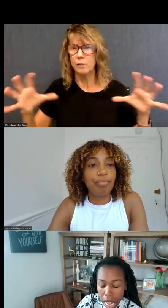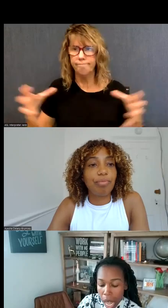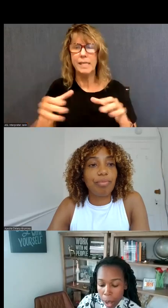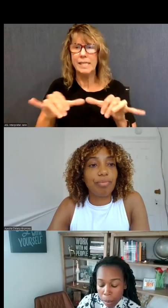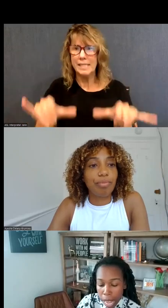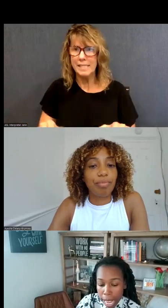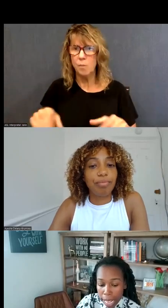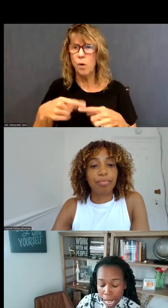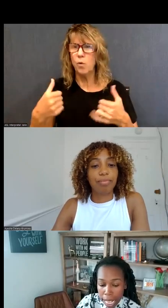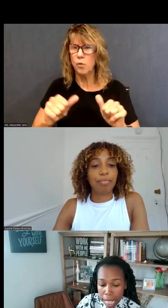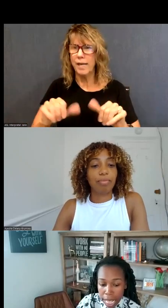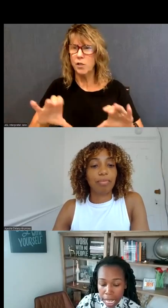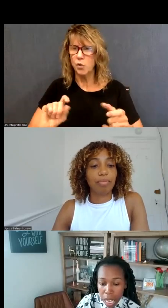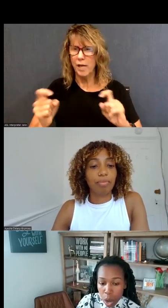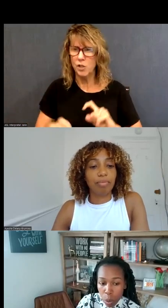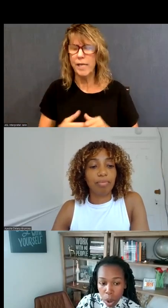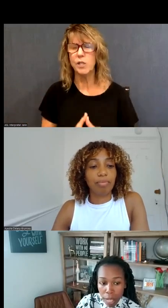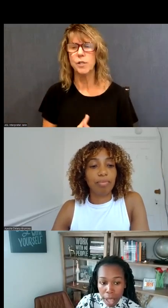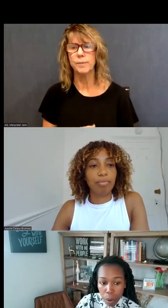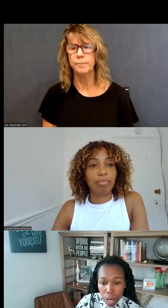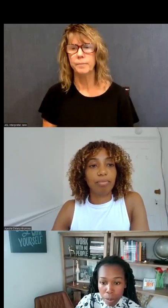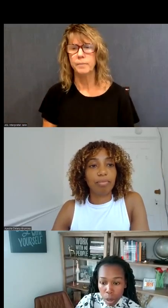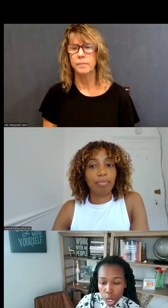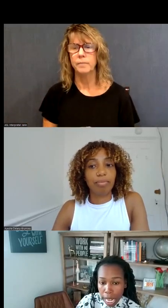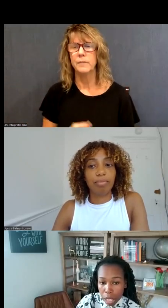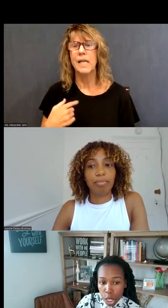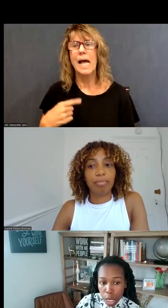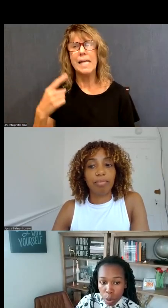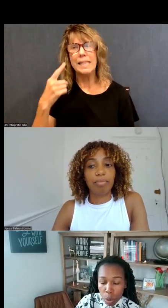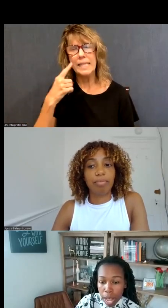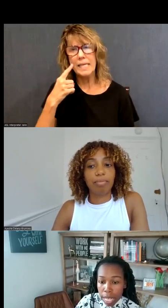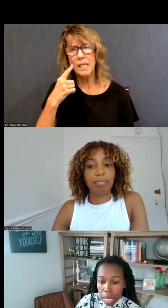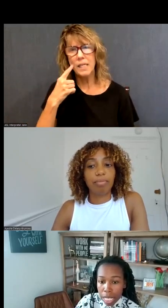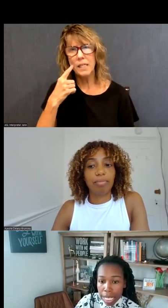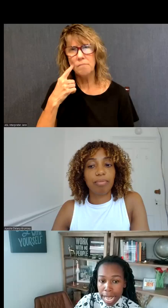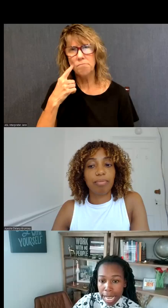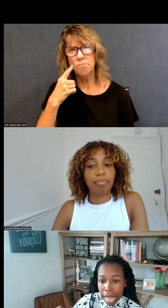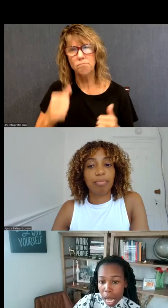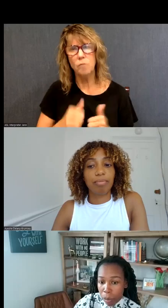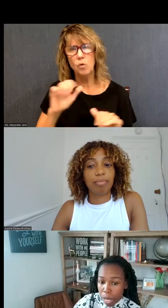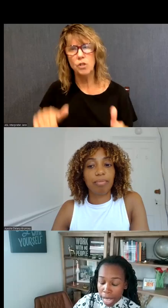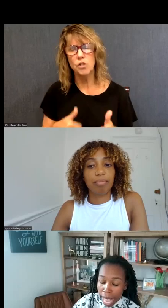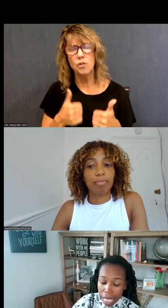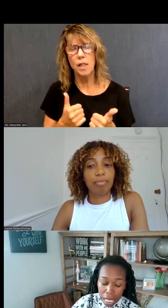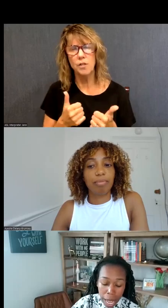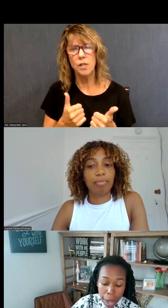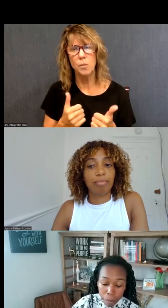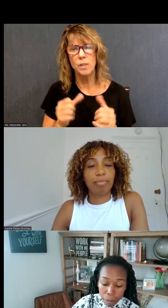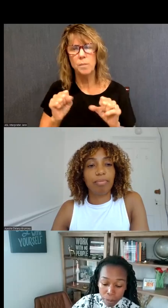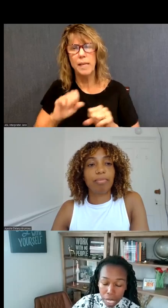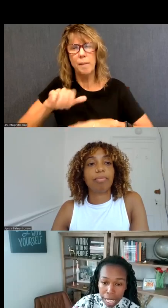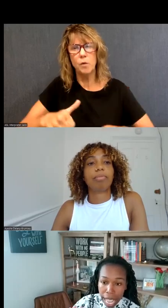changes. I think one that was the most challenging was setting up that